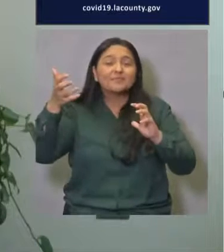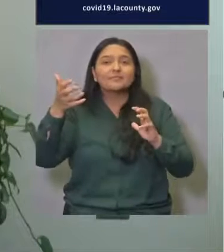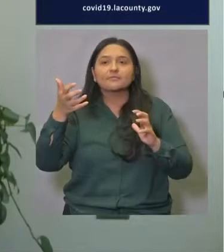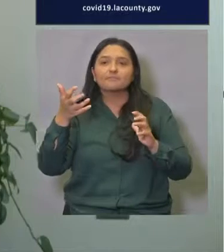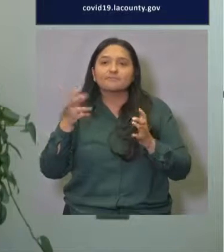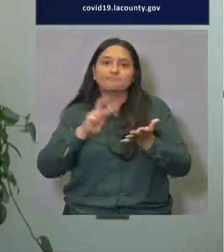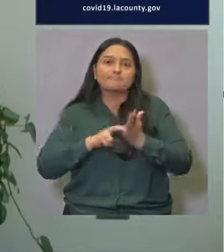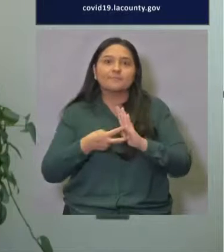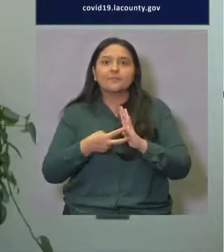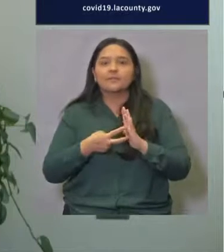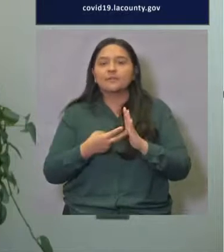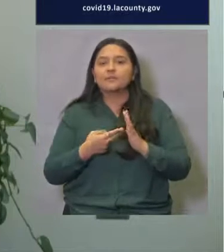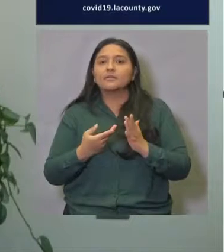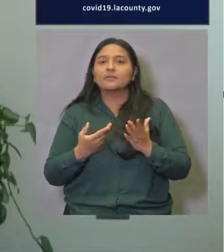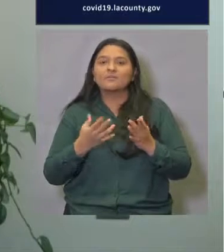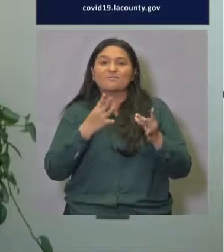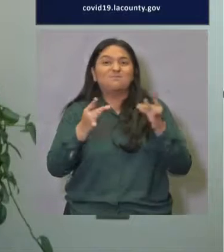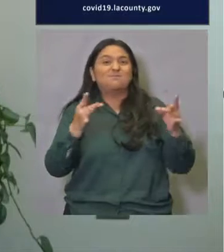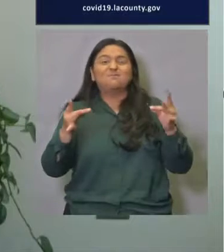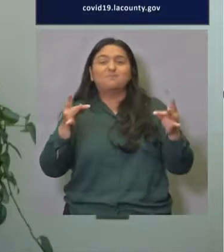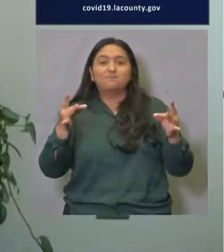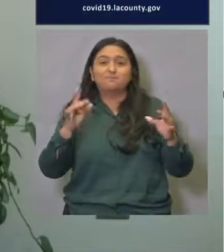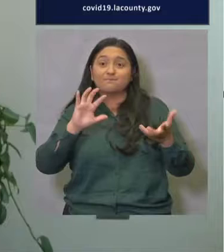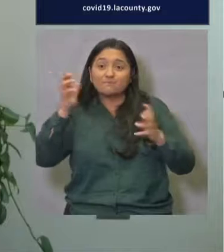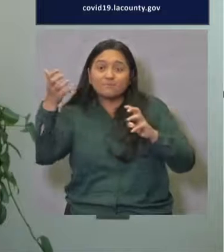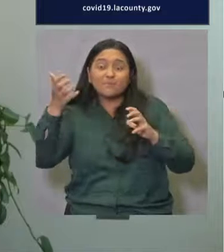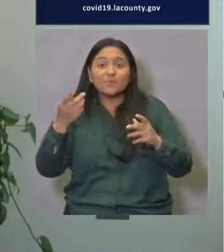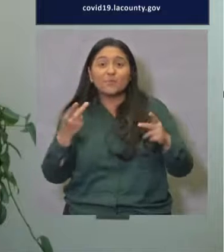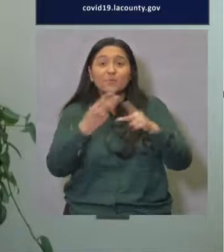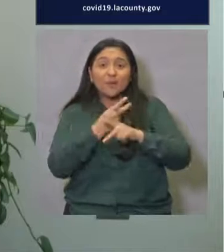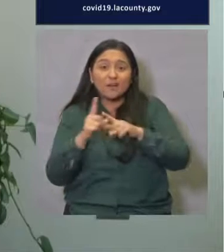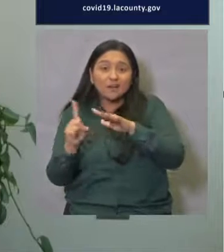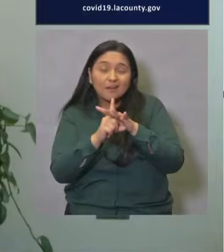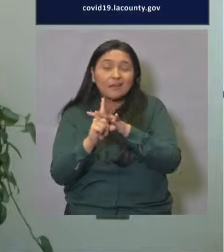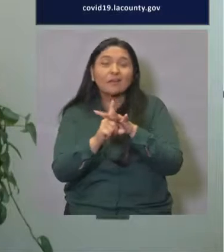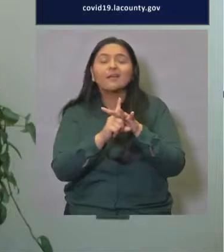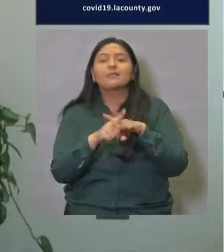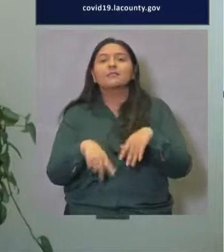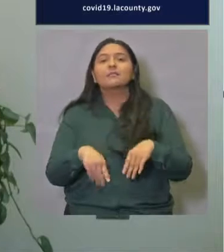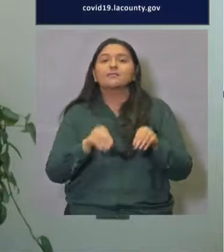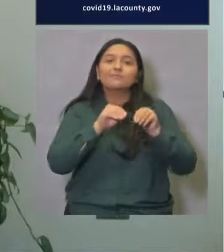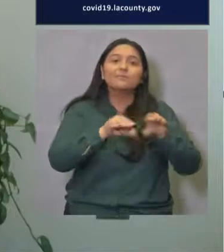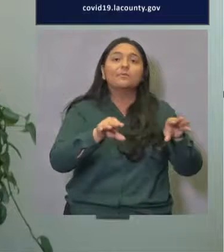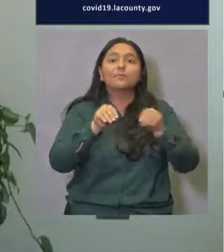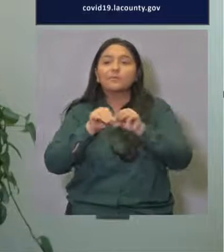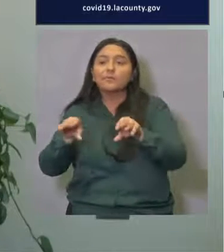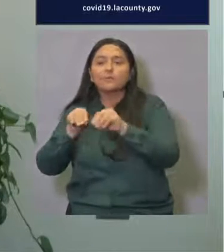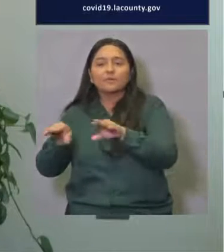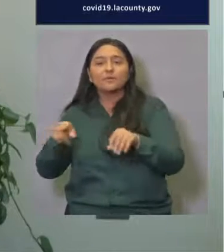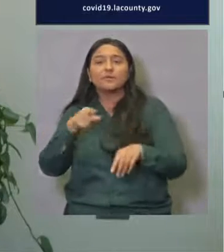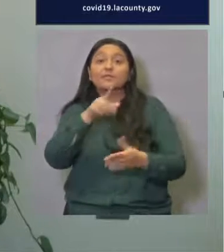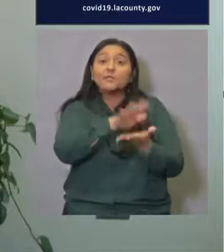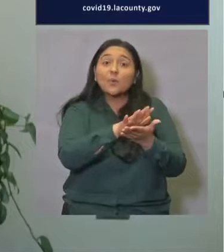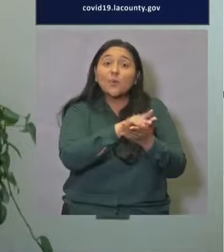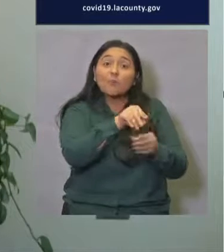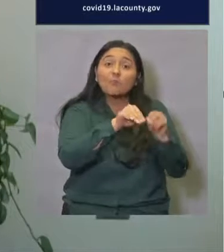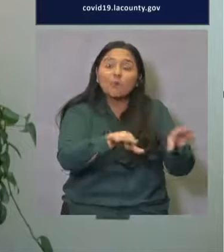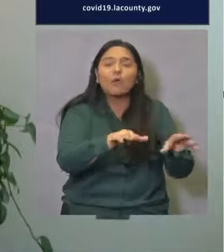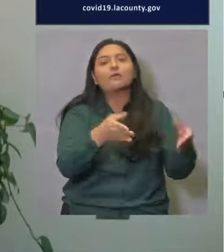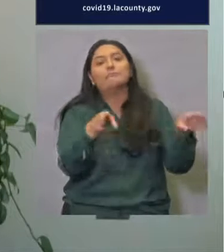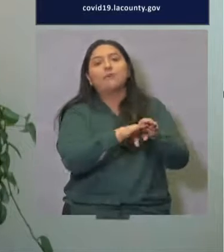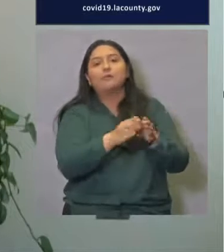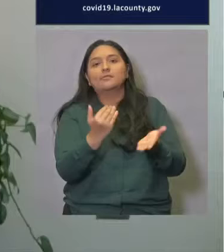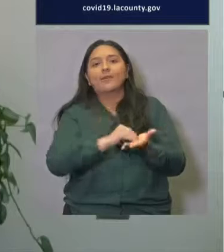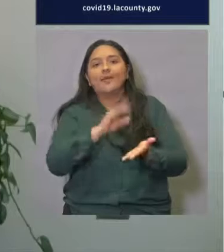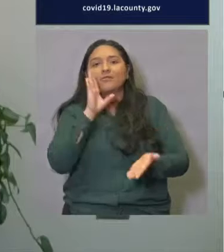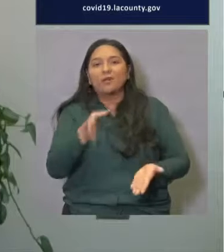just have more community transmission, and that translates to more outbreaks in places newly reopened like schools, but it's also a